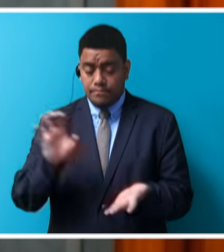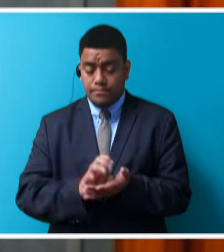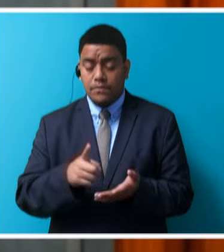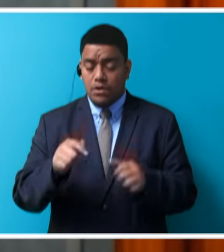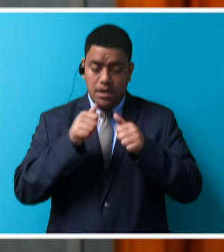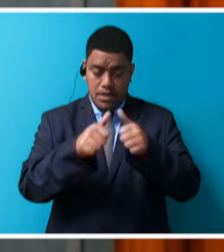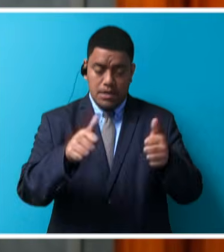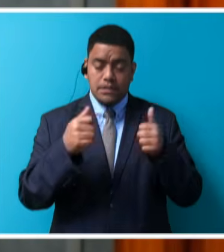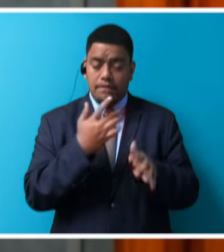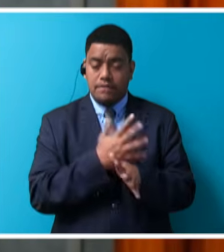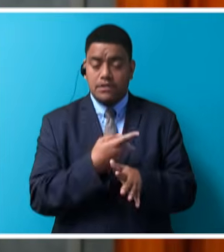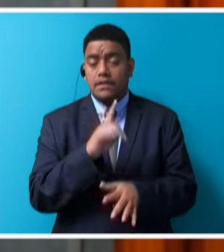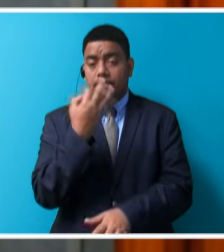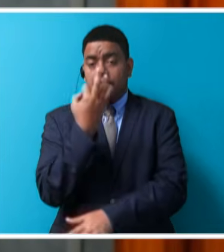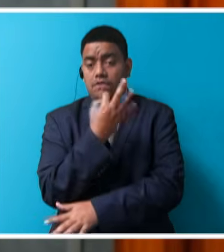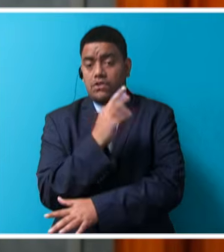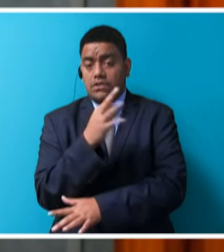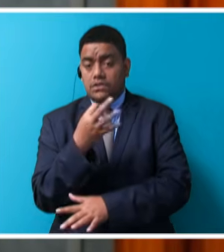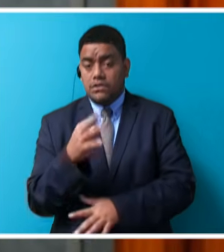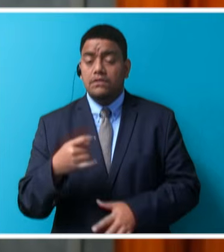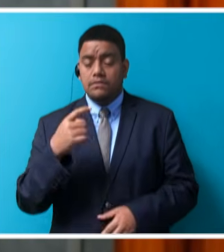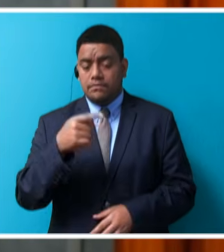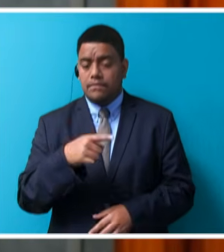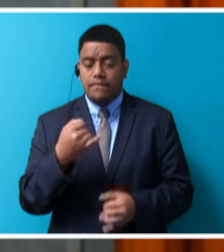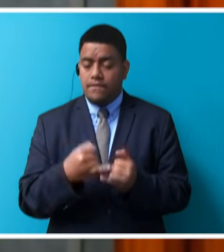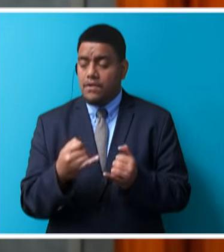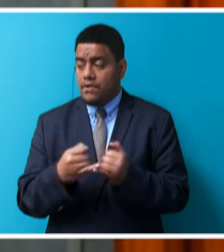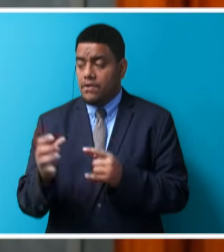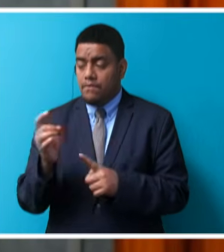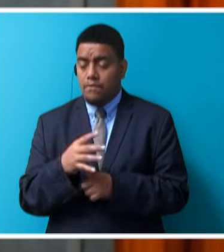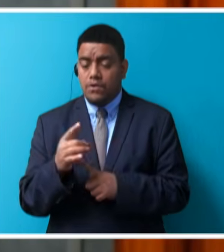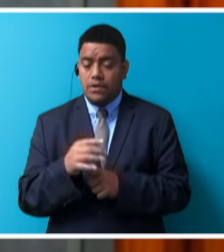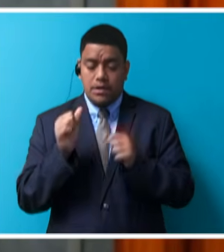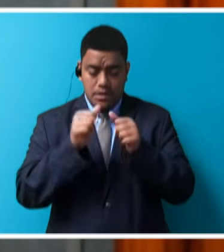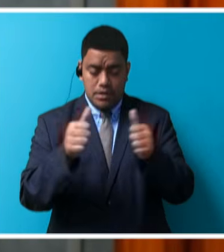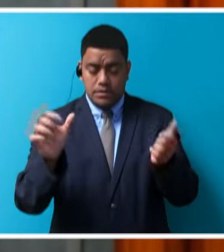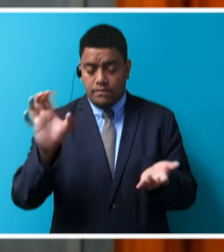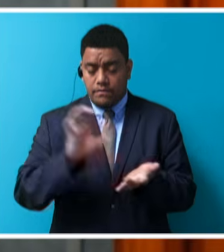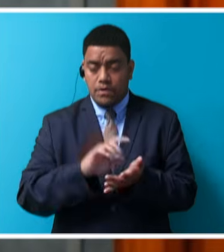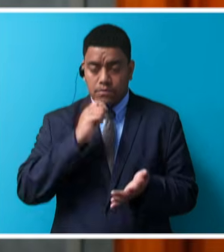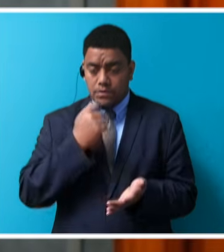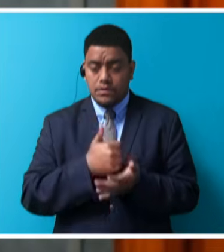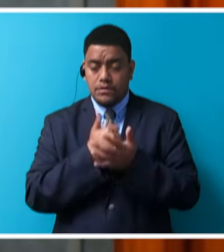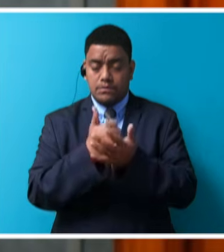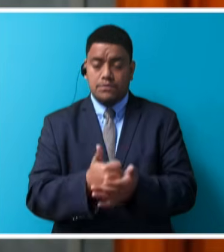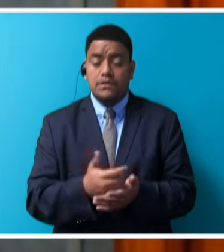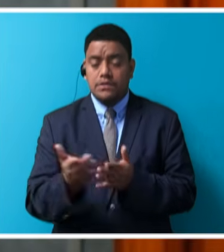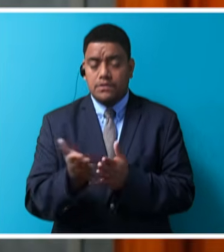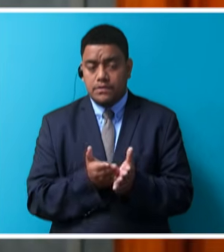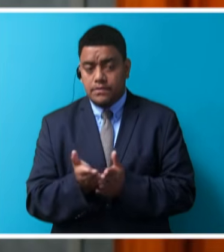agriculture, fisheries, and forestry are equally important. Agriculture funding will support extensive